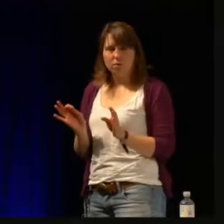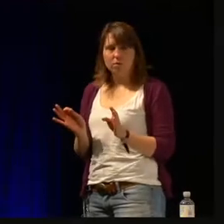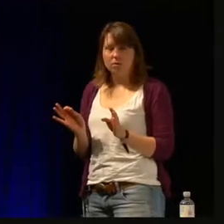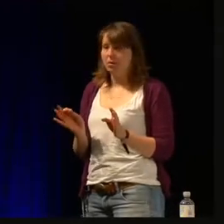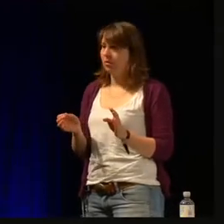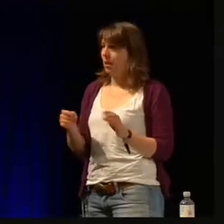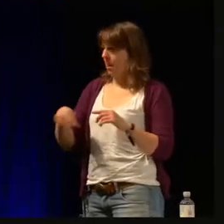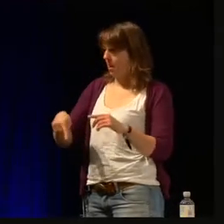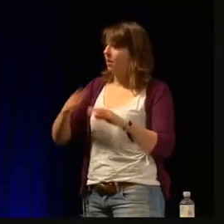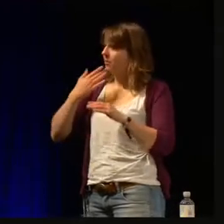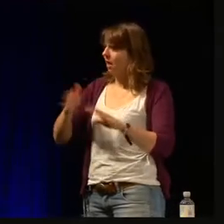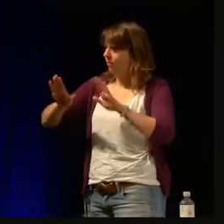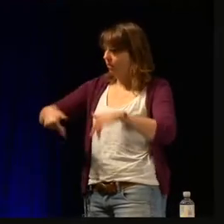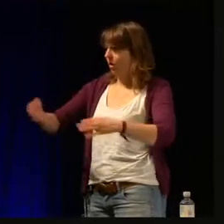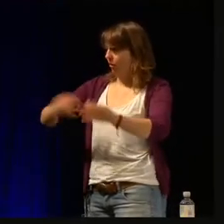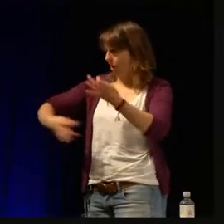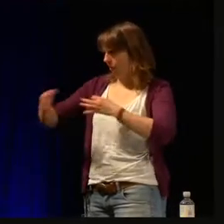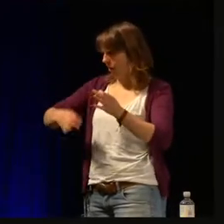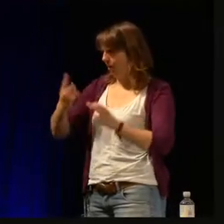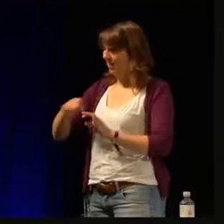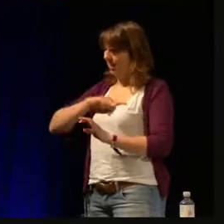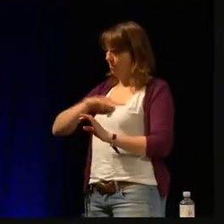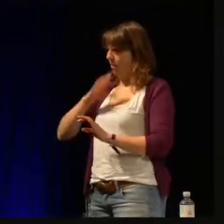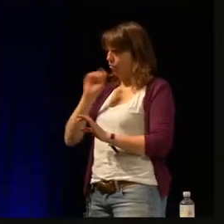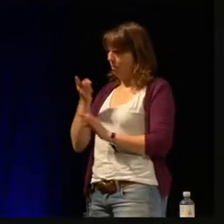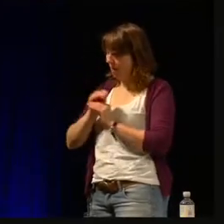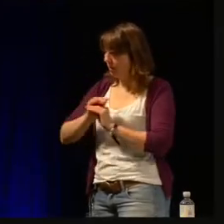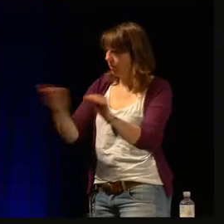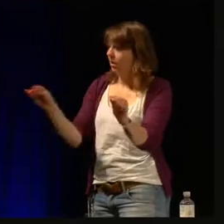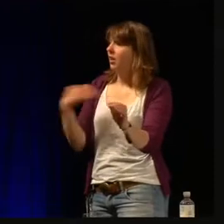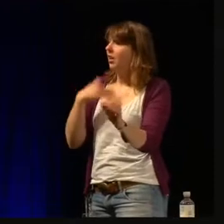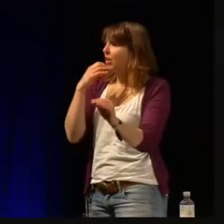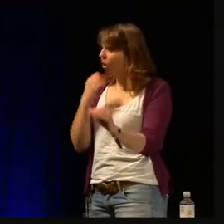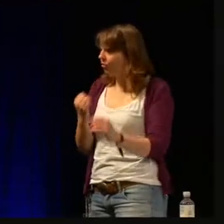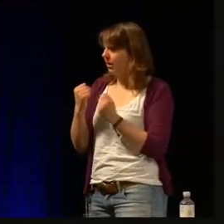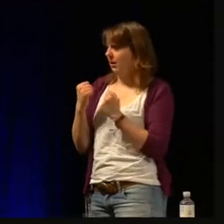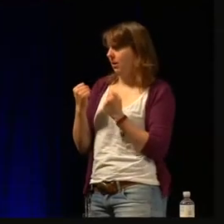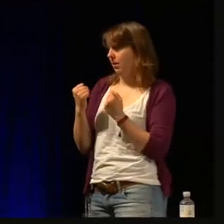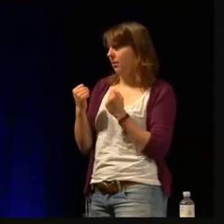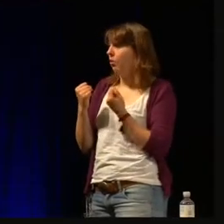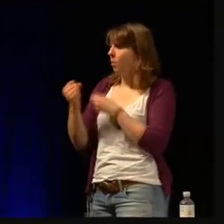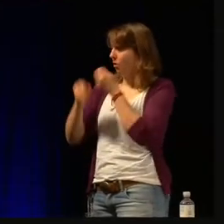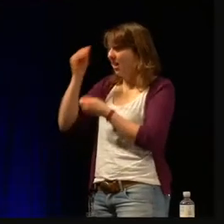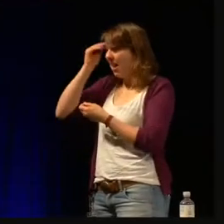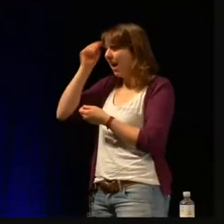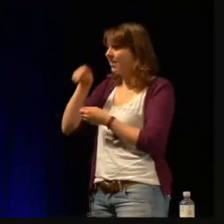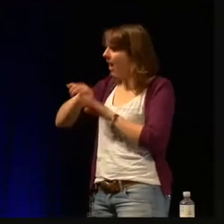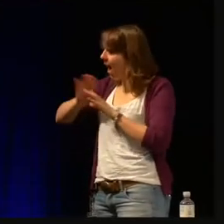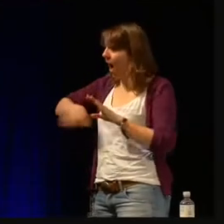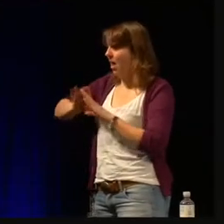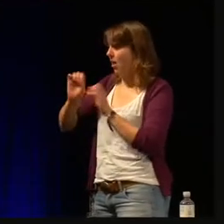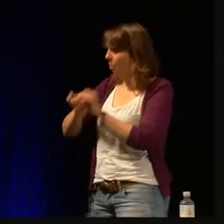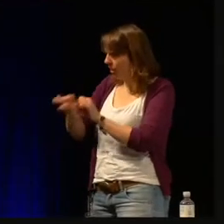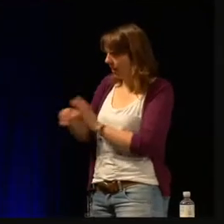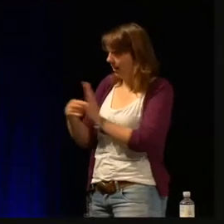necessary for that. So before we go over to the Q&A session, Hendrik and I still want to point something